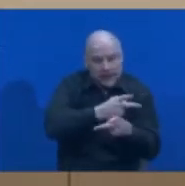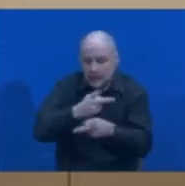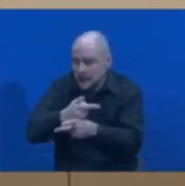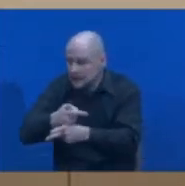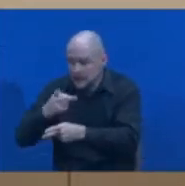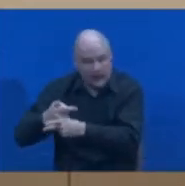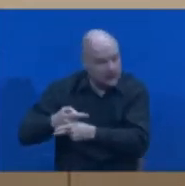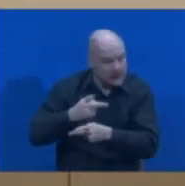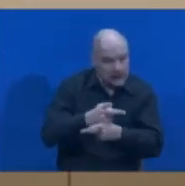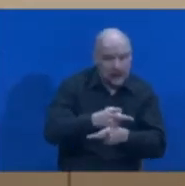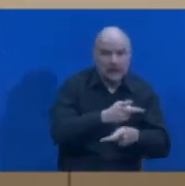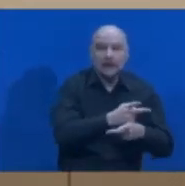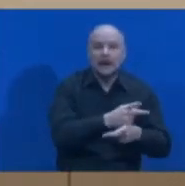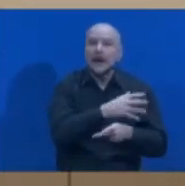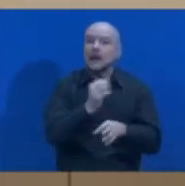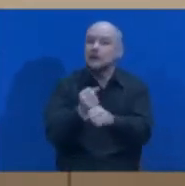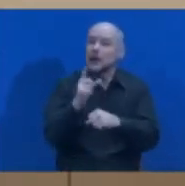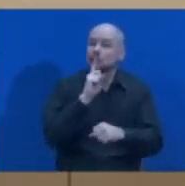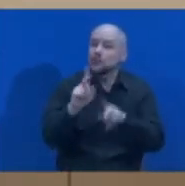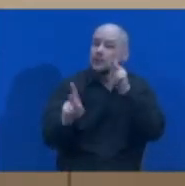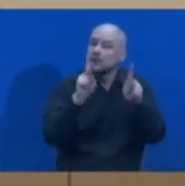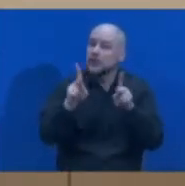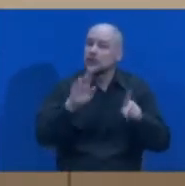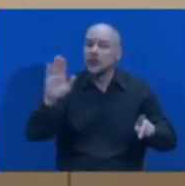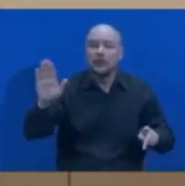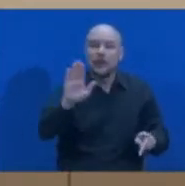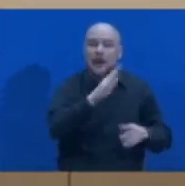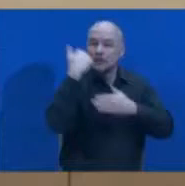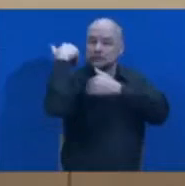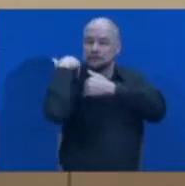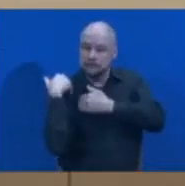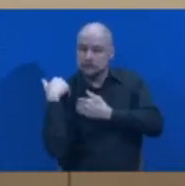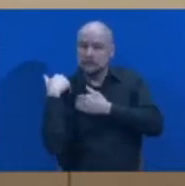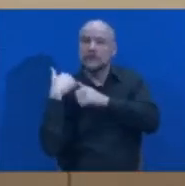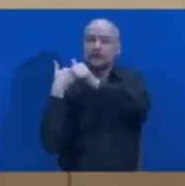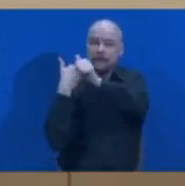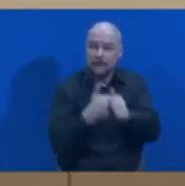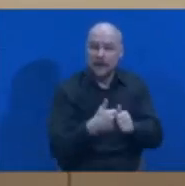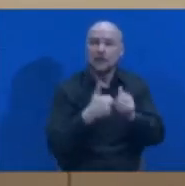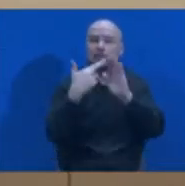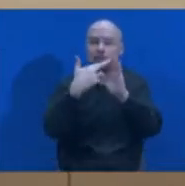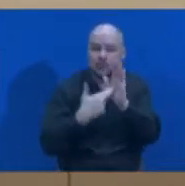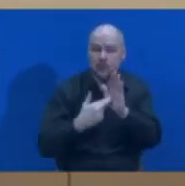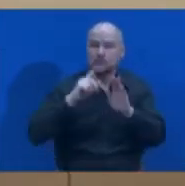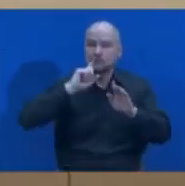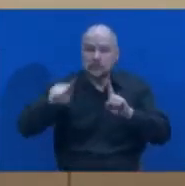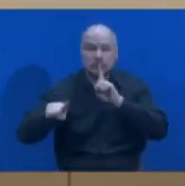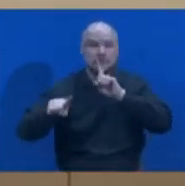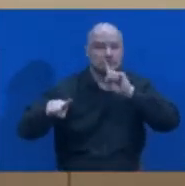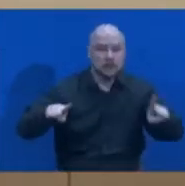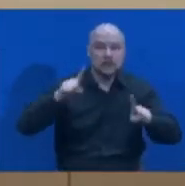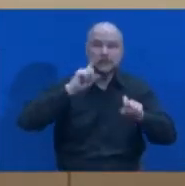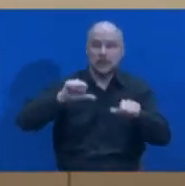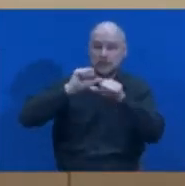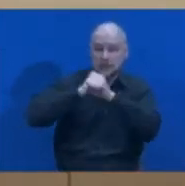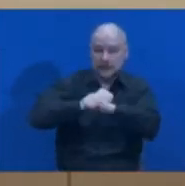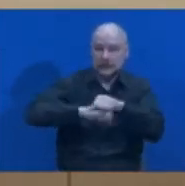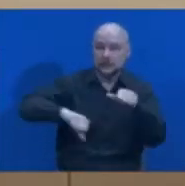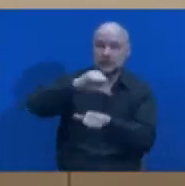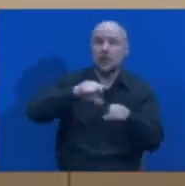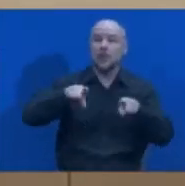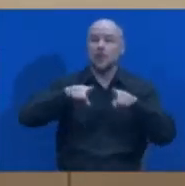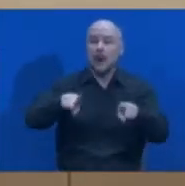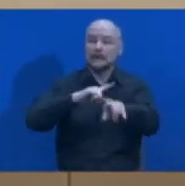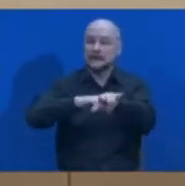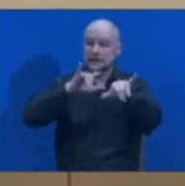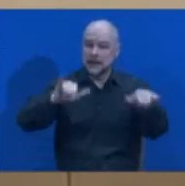making sure that people are doing their part in helping protect each other while